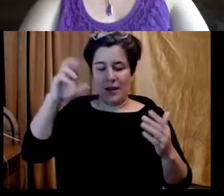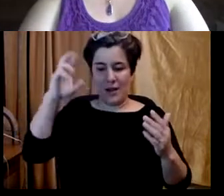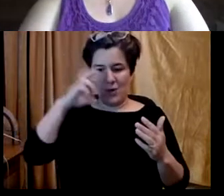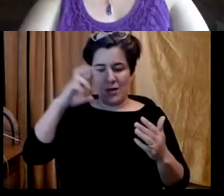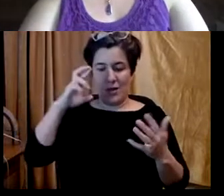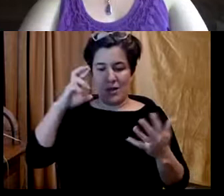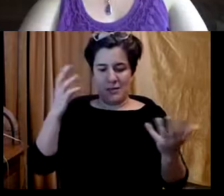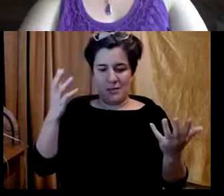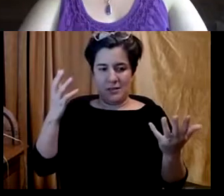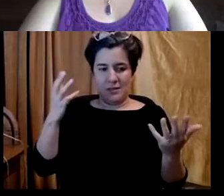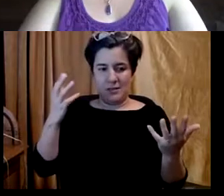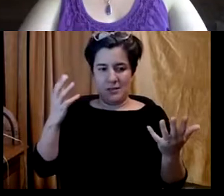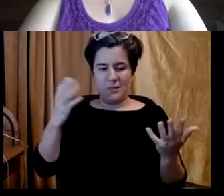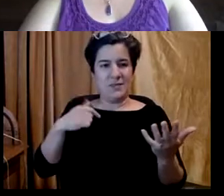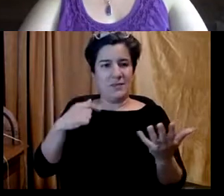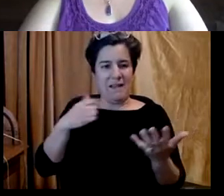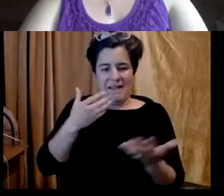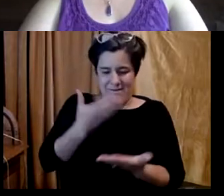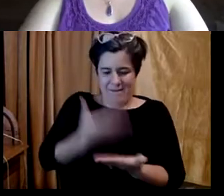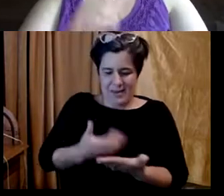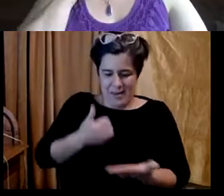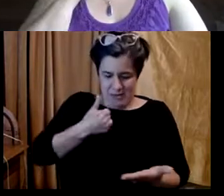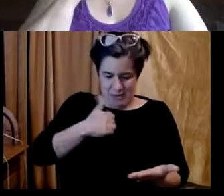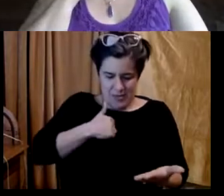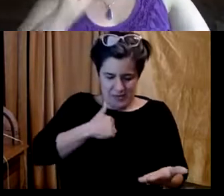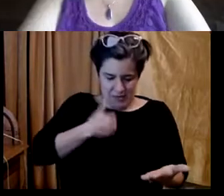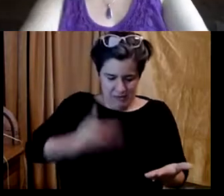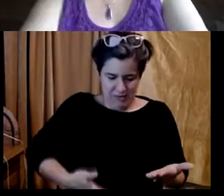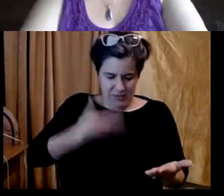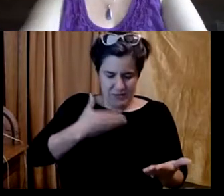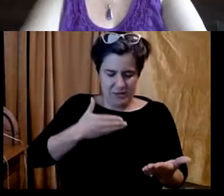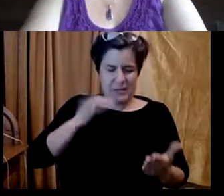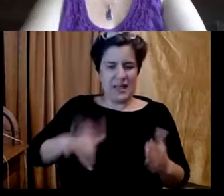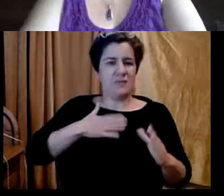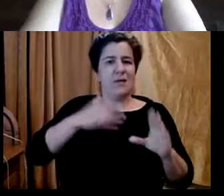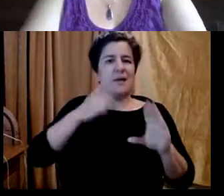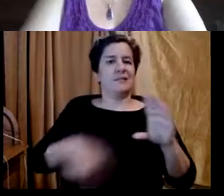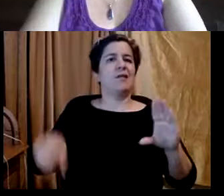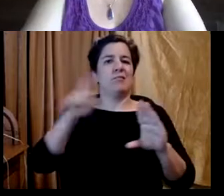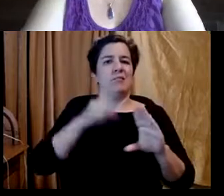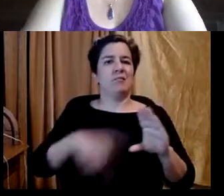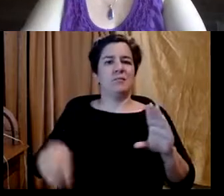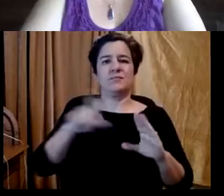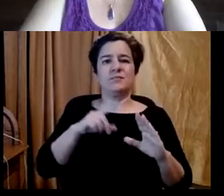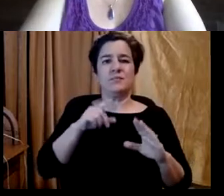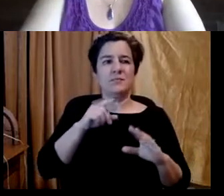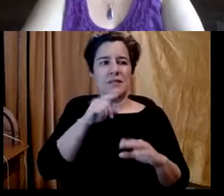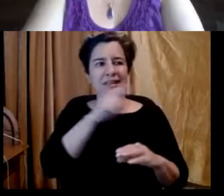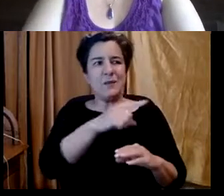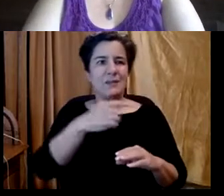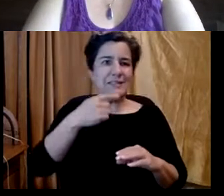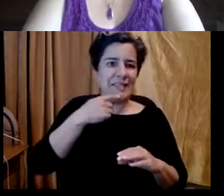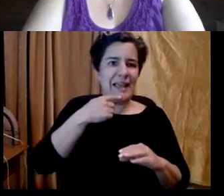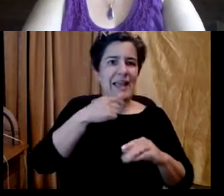was validating myself. That was my cycle. When he would say or do something,